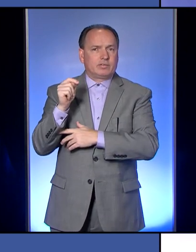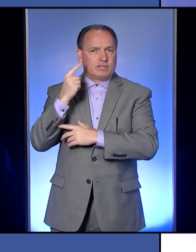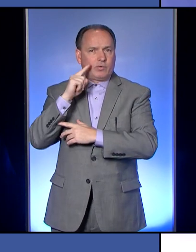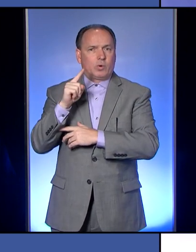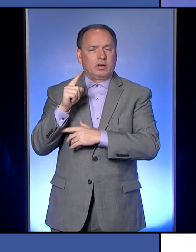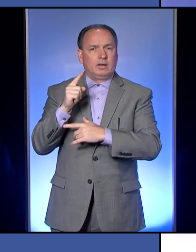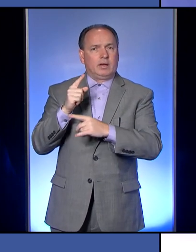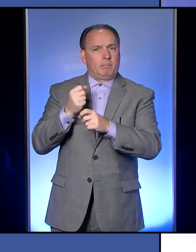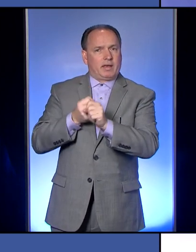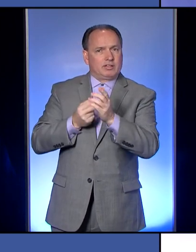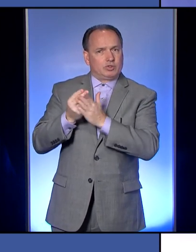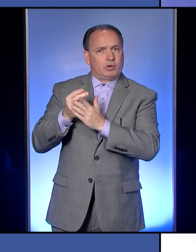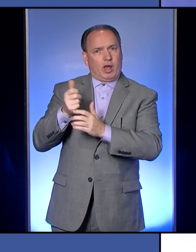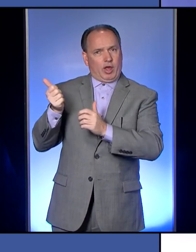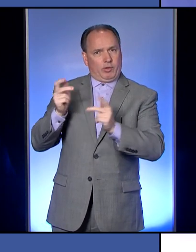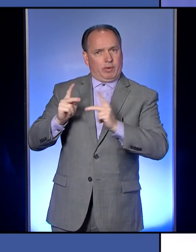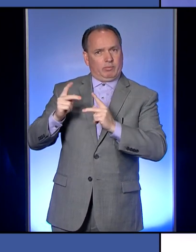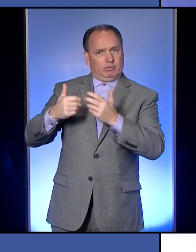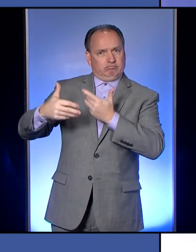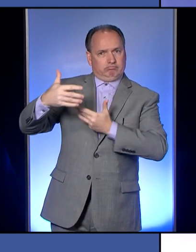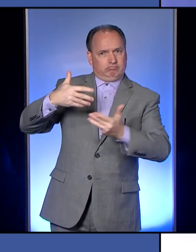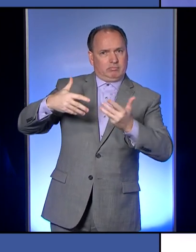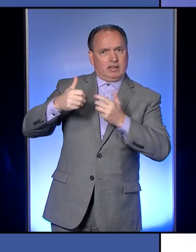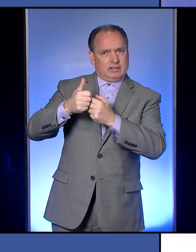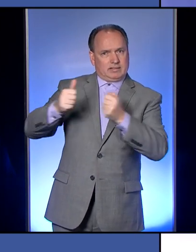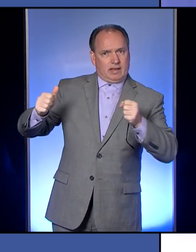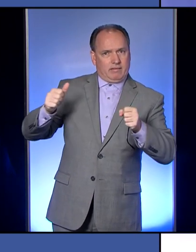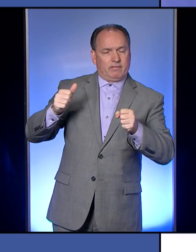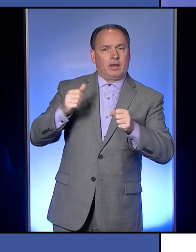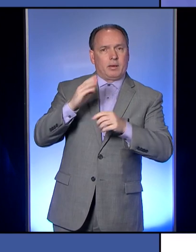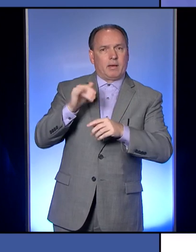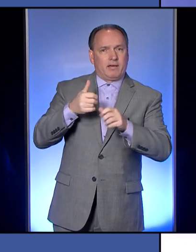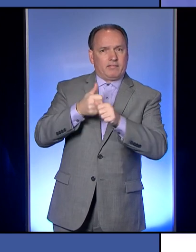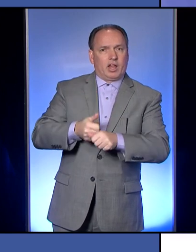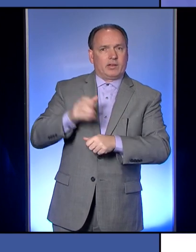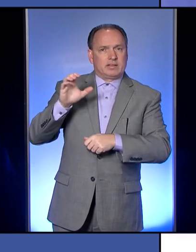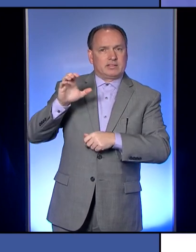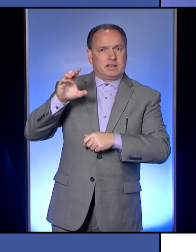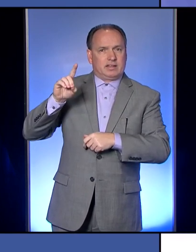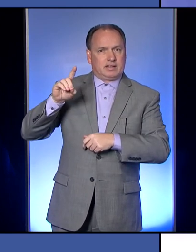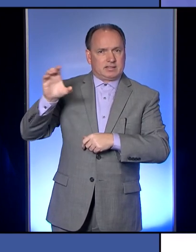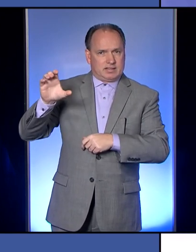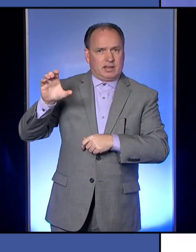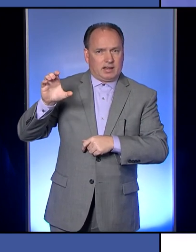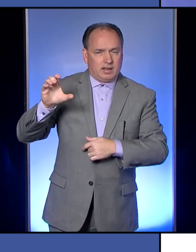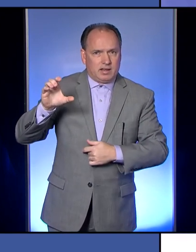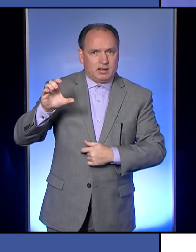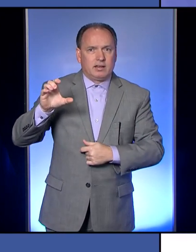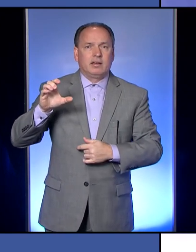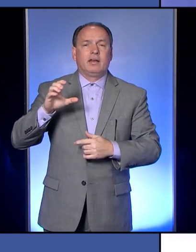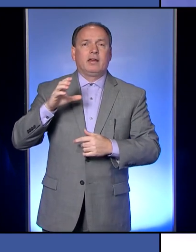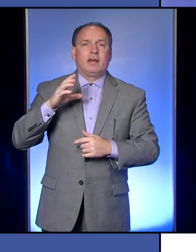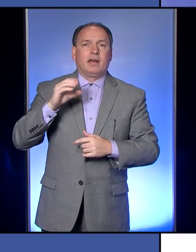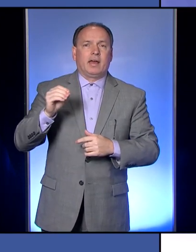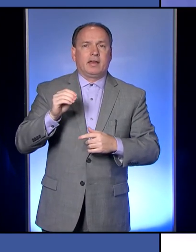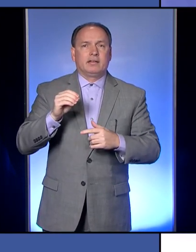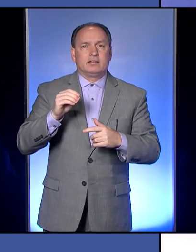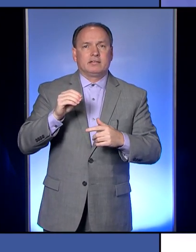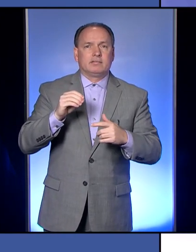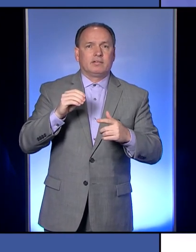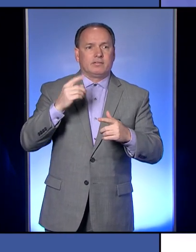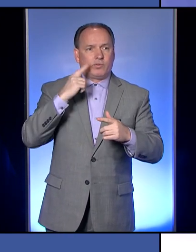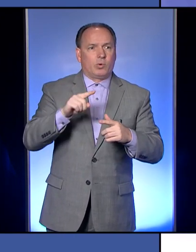their fellow veterans by following our CDC and VHA guidelines, including making their